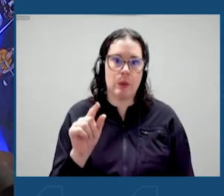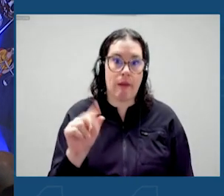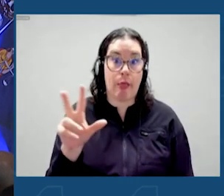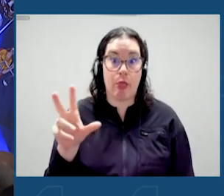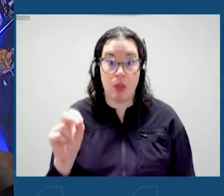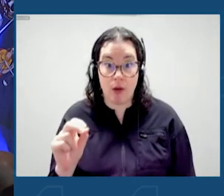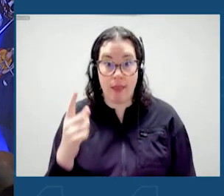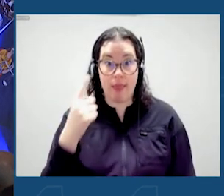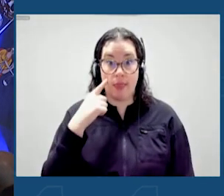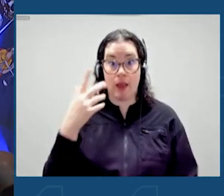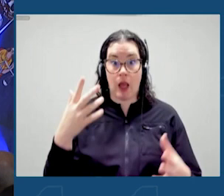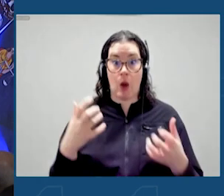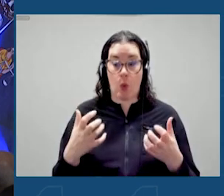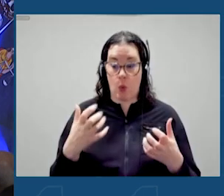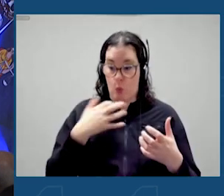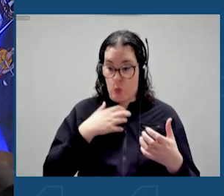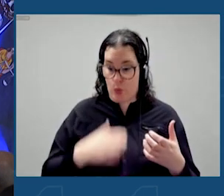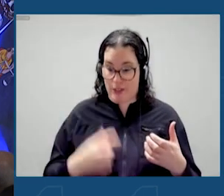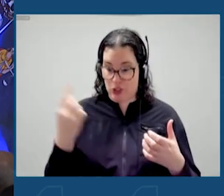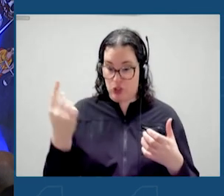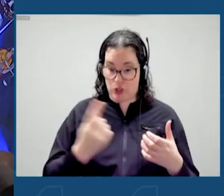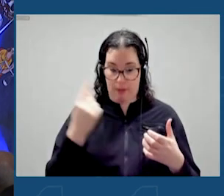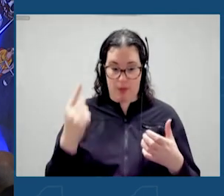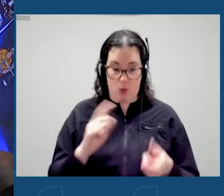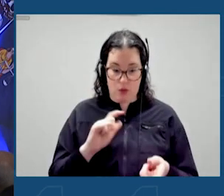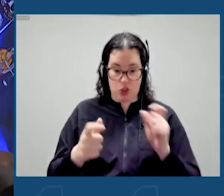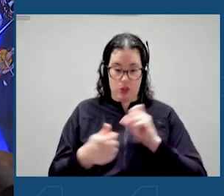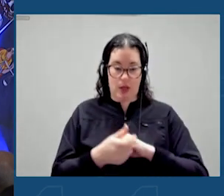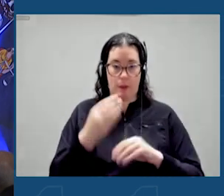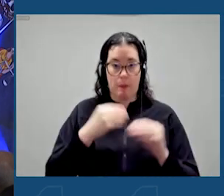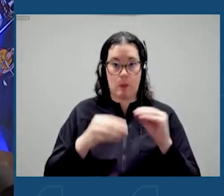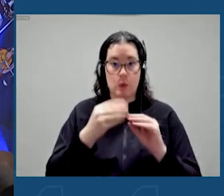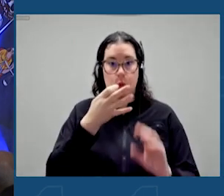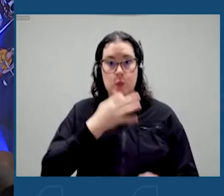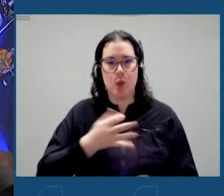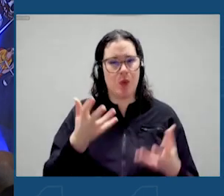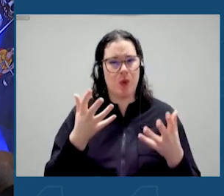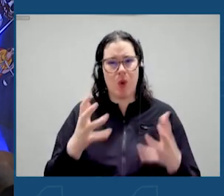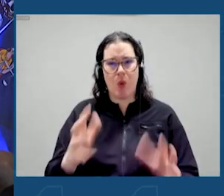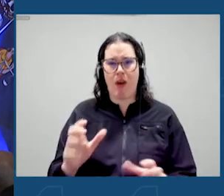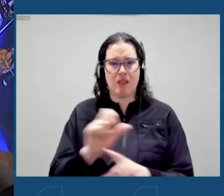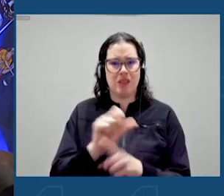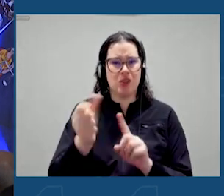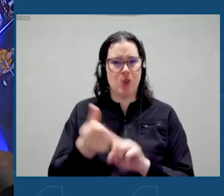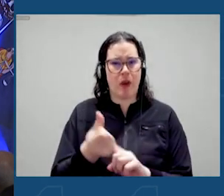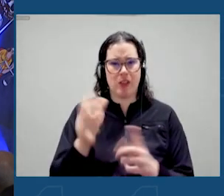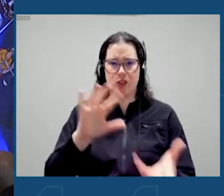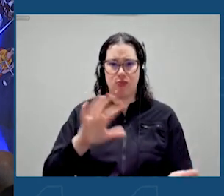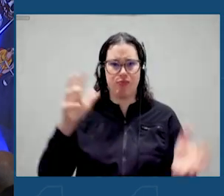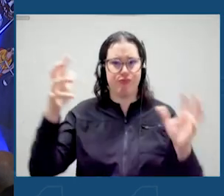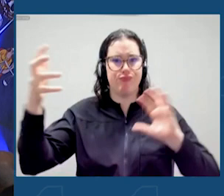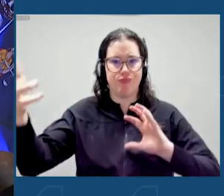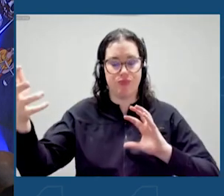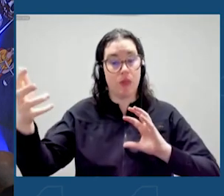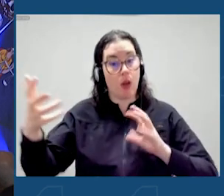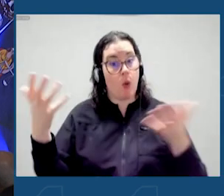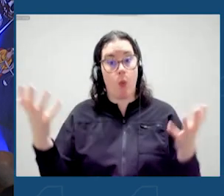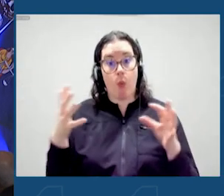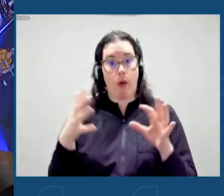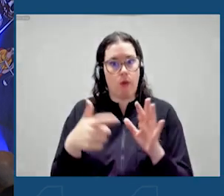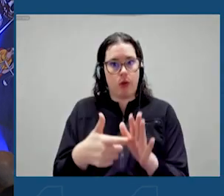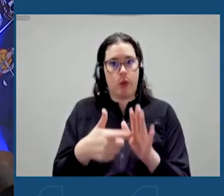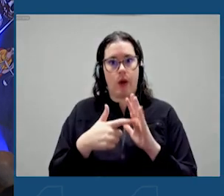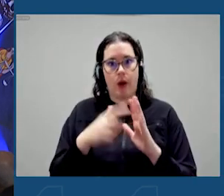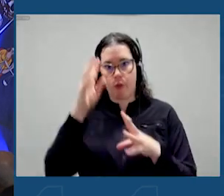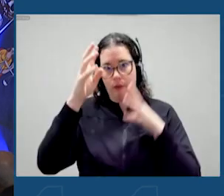let's not let a situation deteriorate, because it just takes creativity. Take the same building that